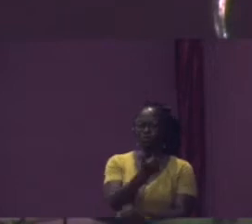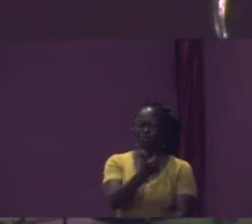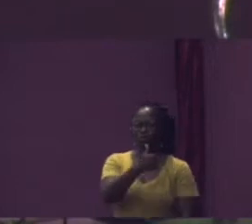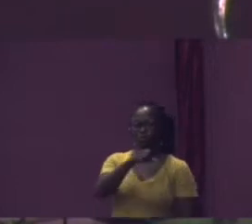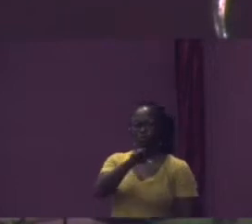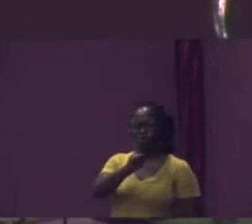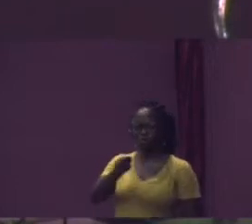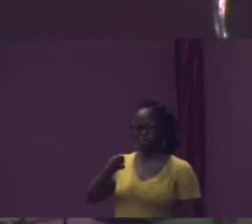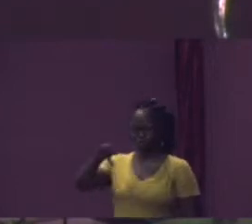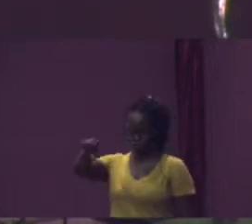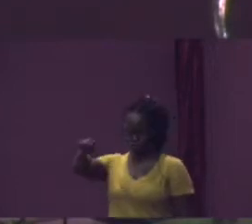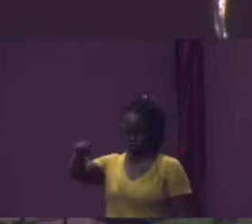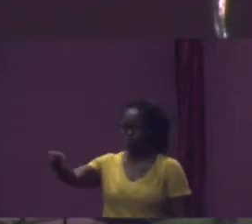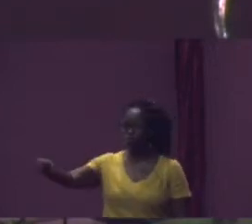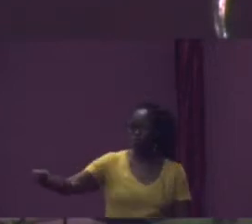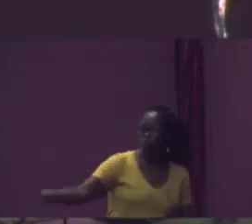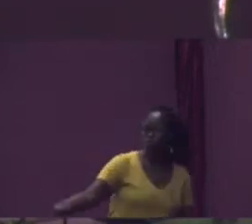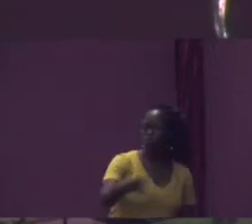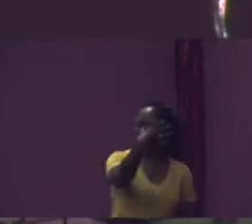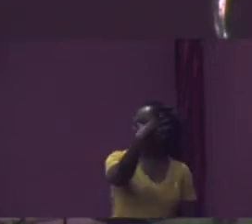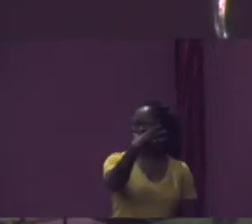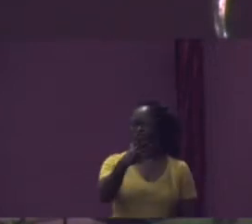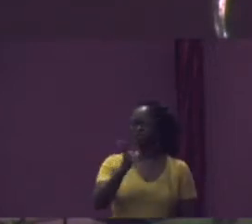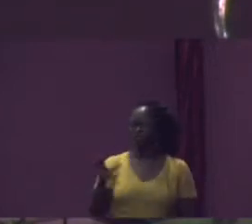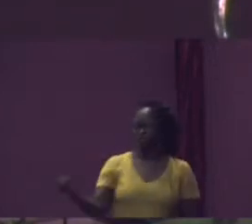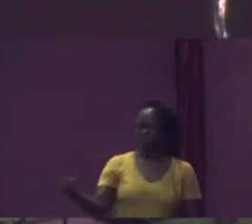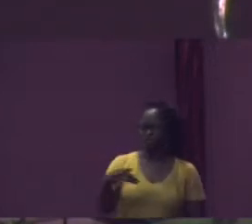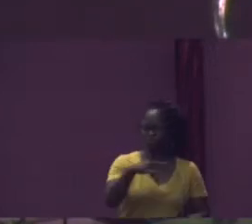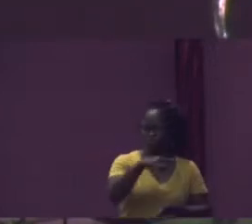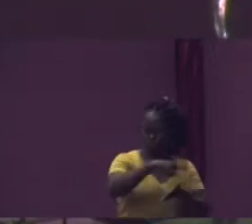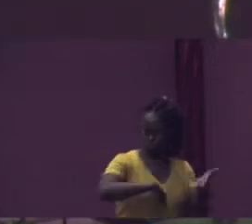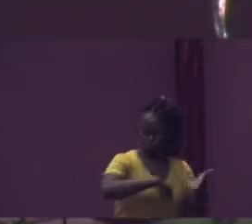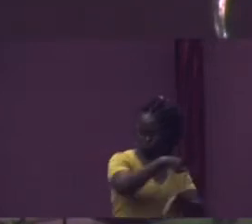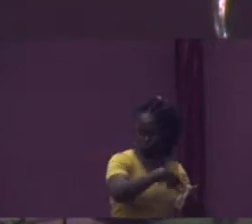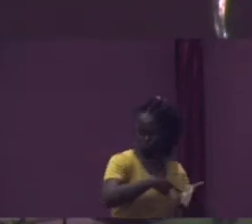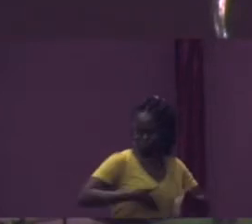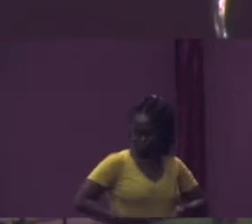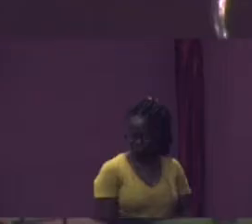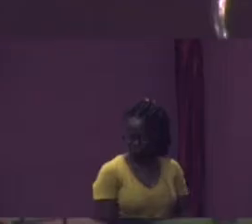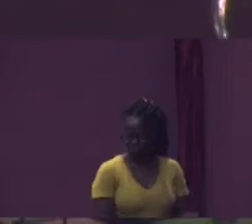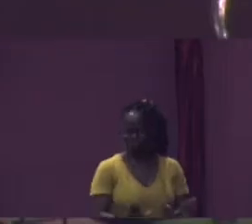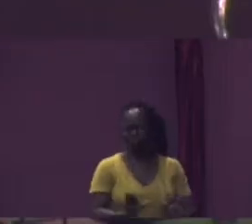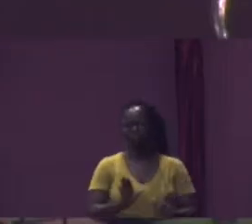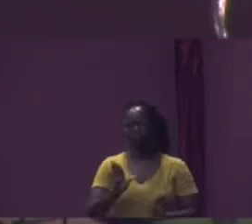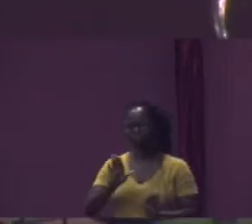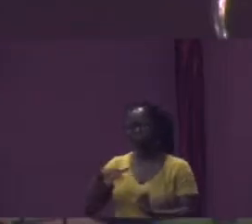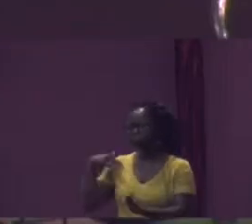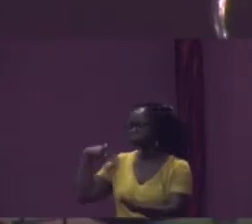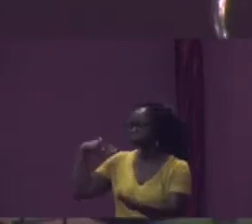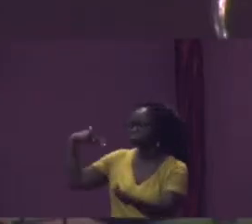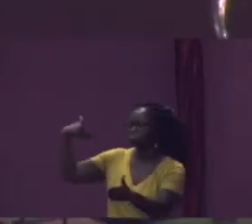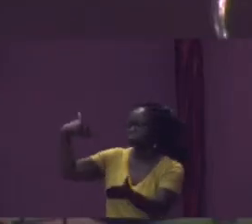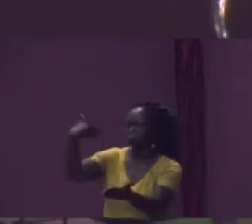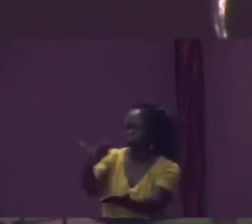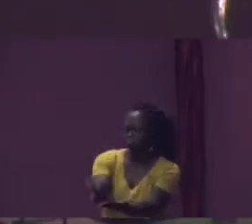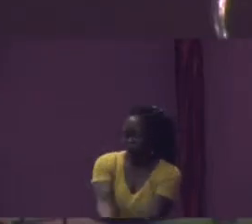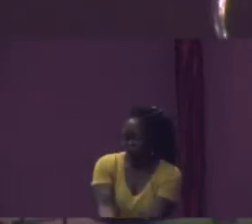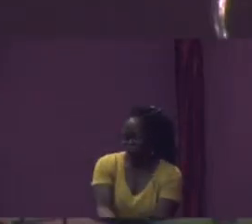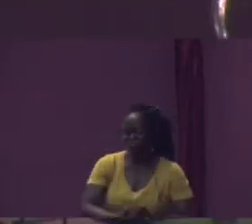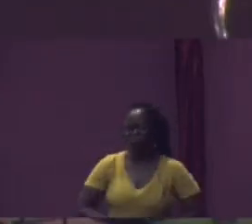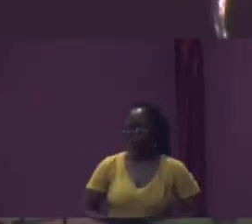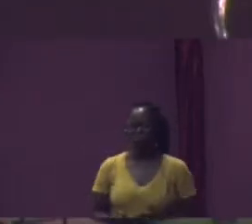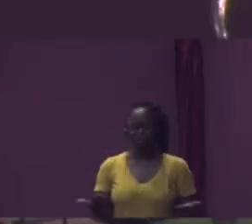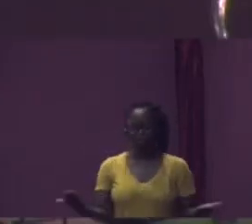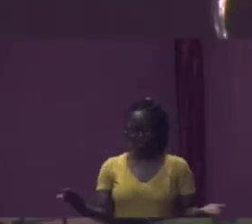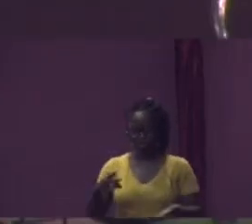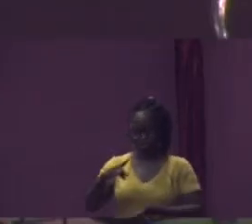birth certificate in order to track the methods of birth. Since then, Puerto Rican birth certificates included a section indicating